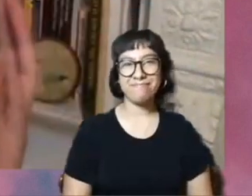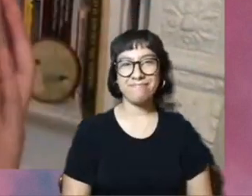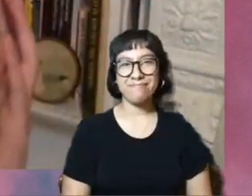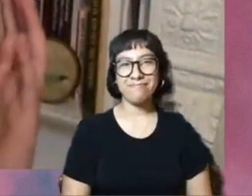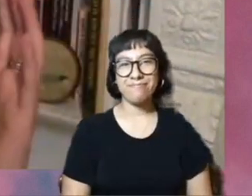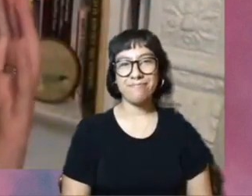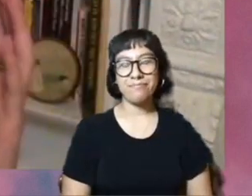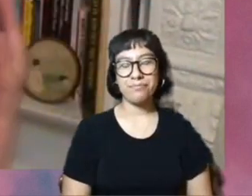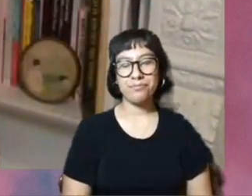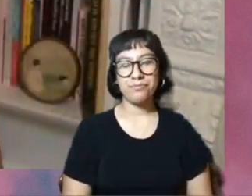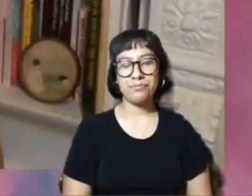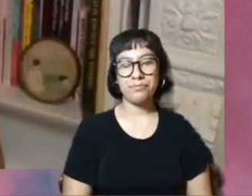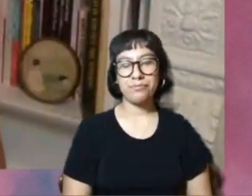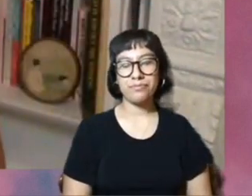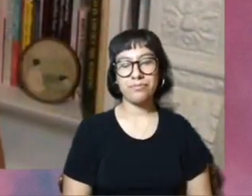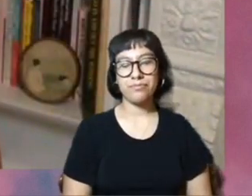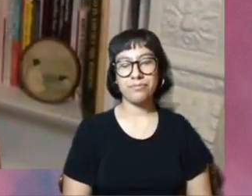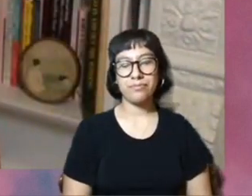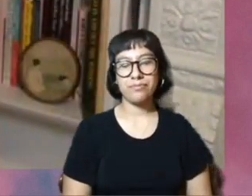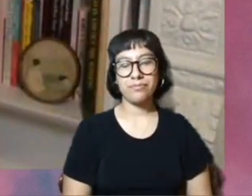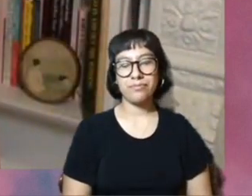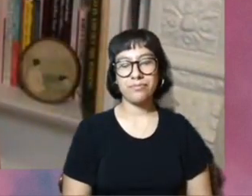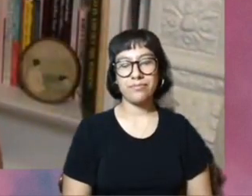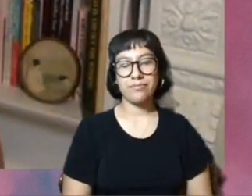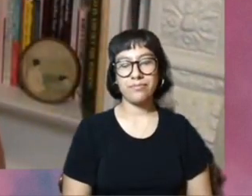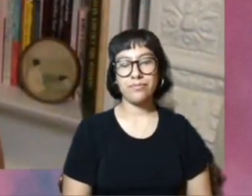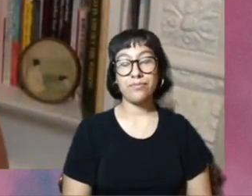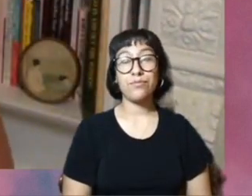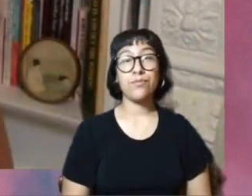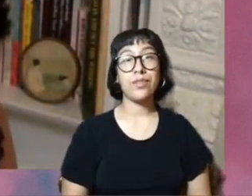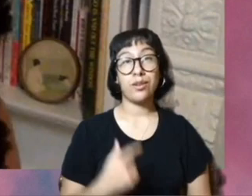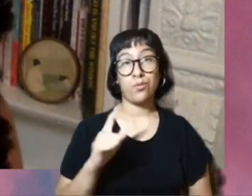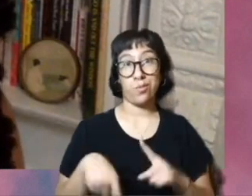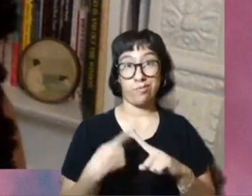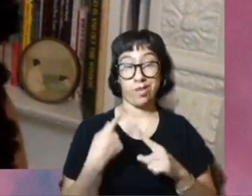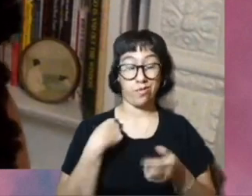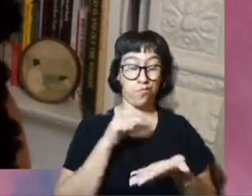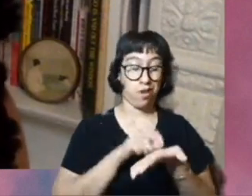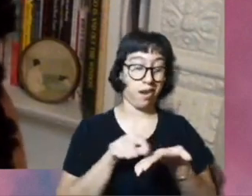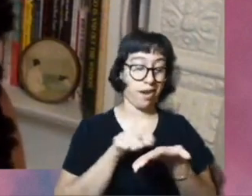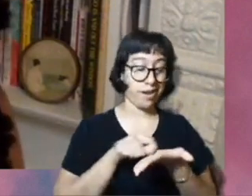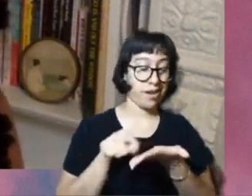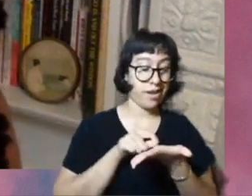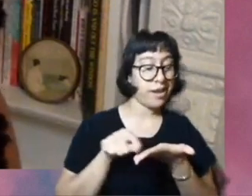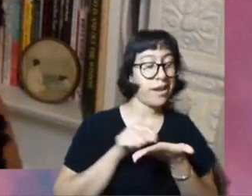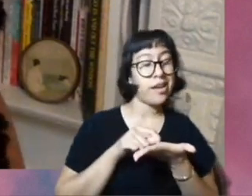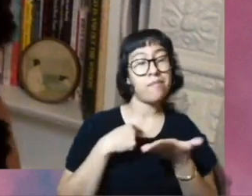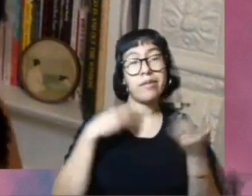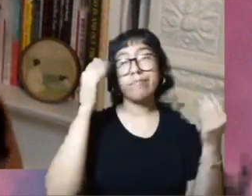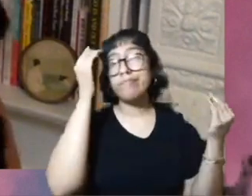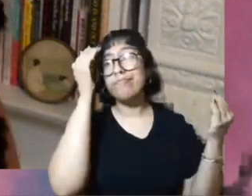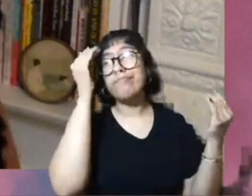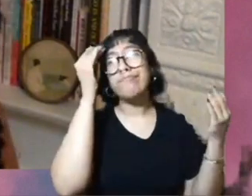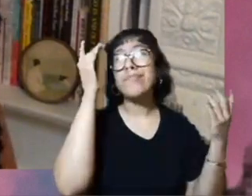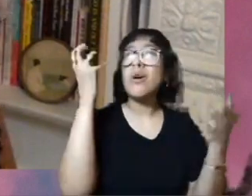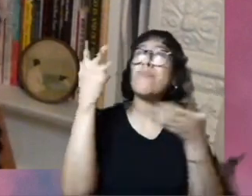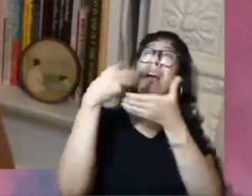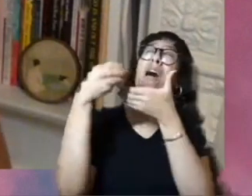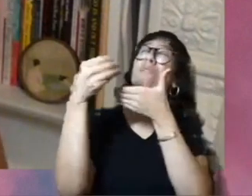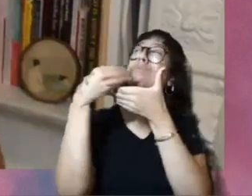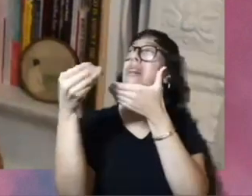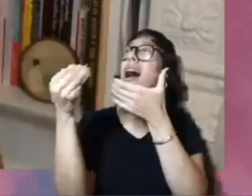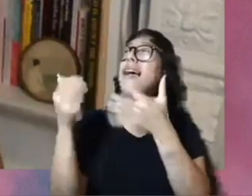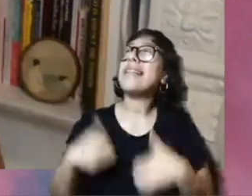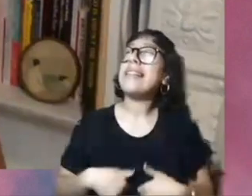When I am inside writing, all I can think about is how I should be outside